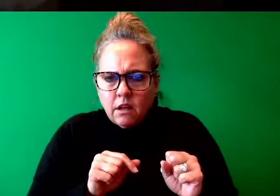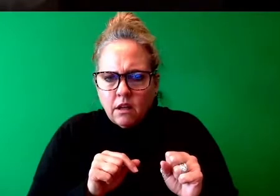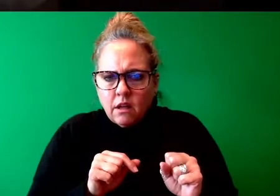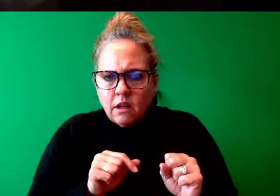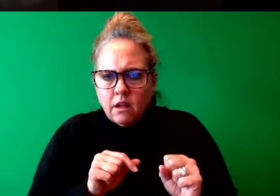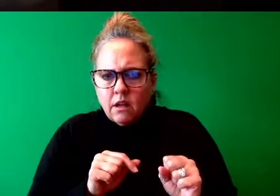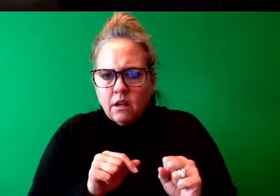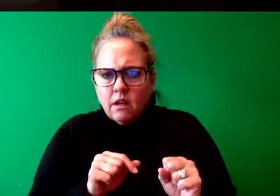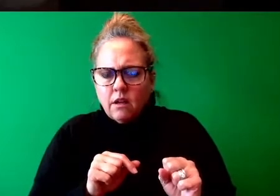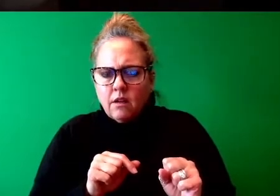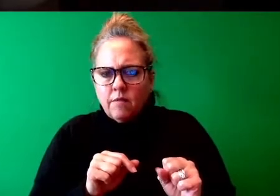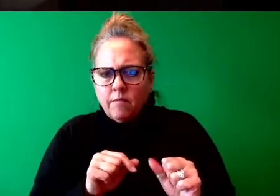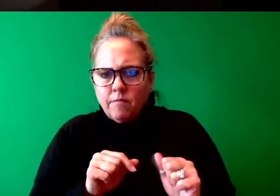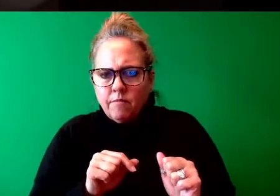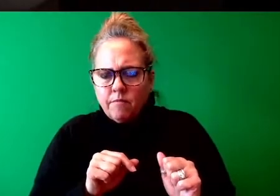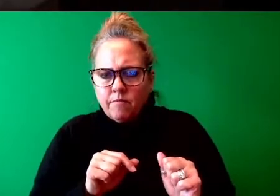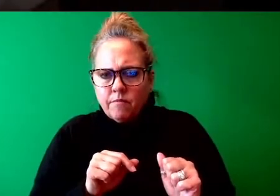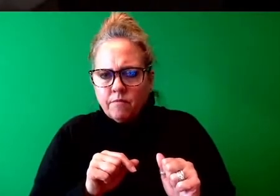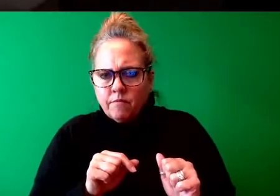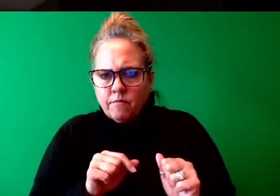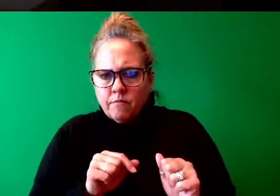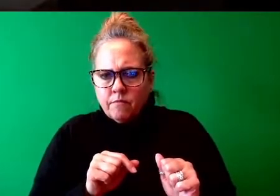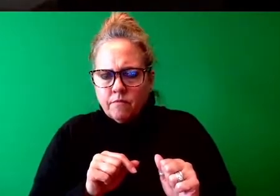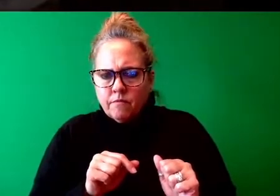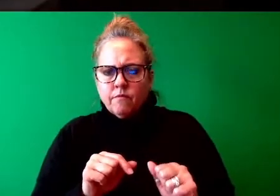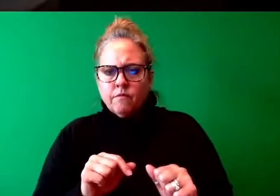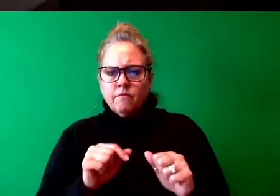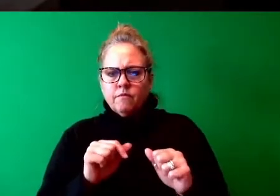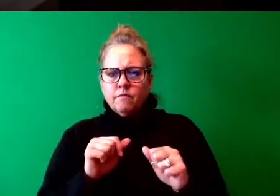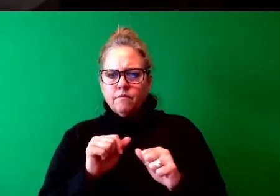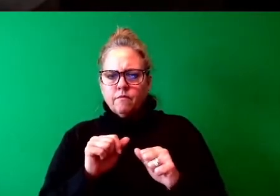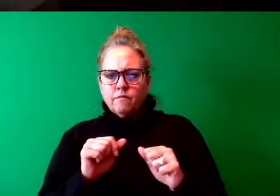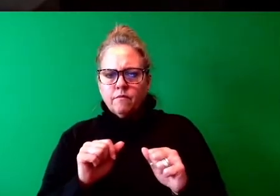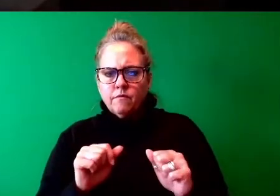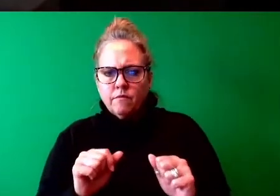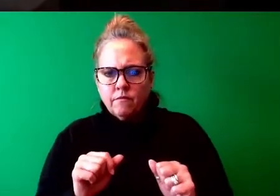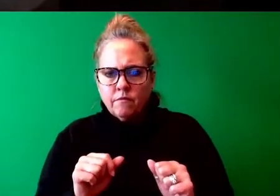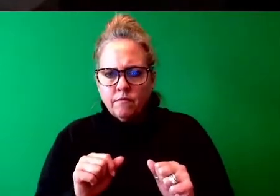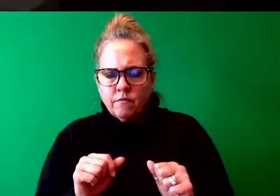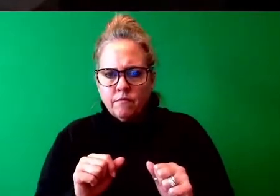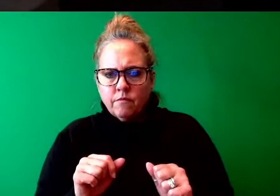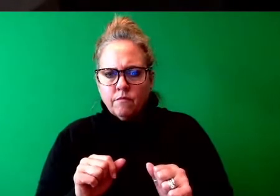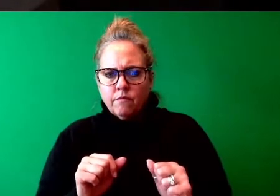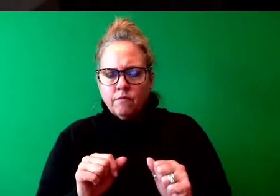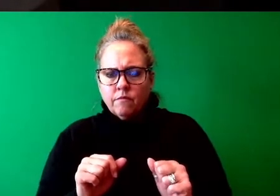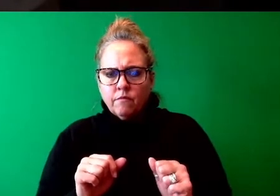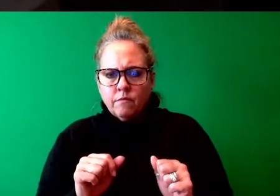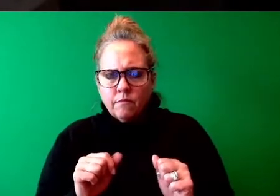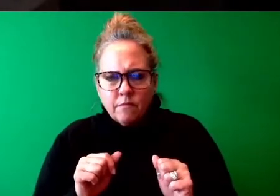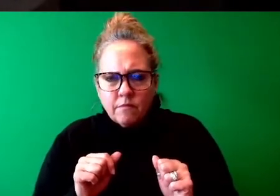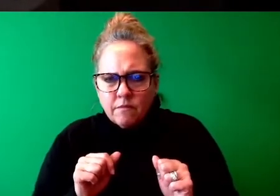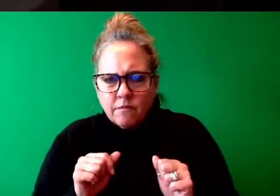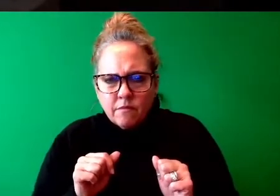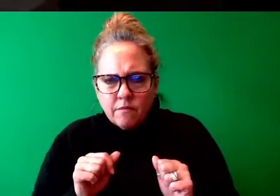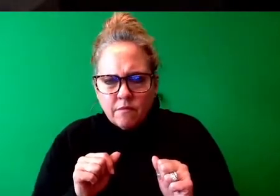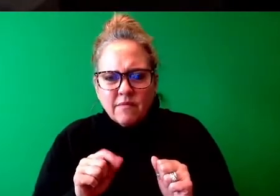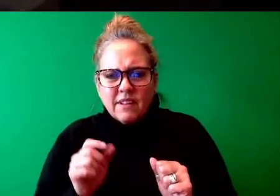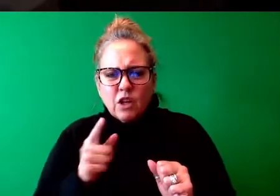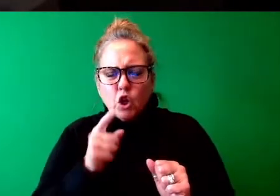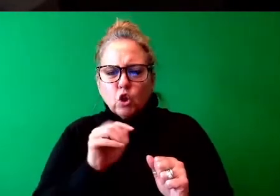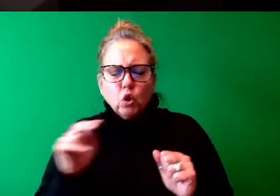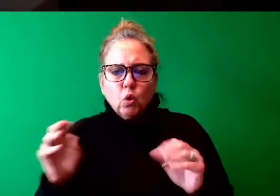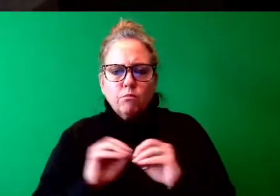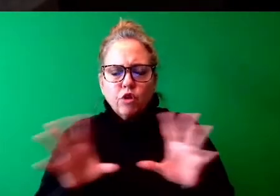the younger kiddos is higher compared to the previous age group comparison in earlier times.